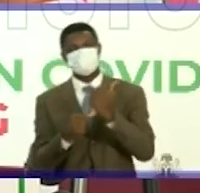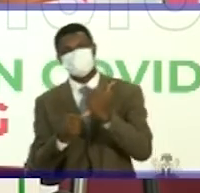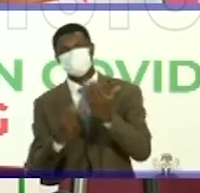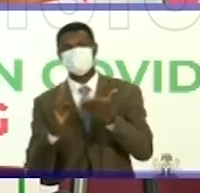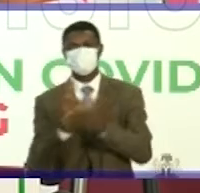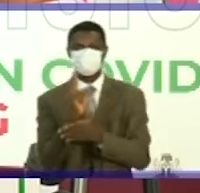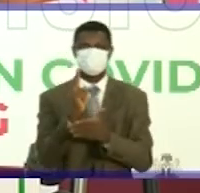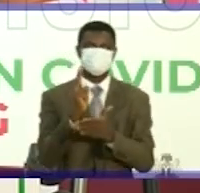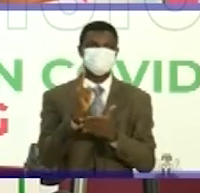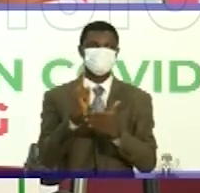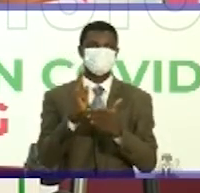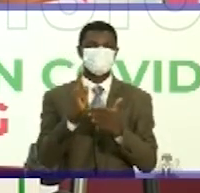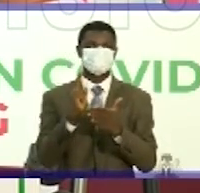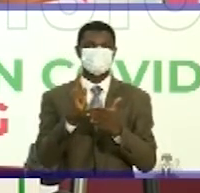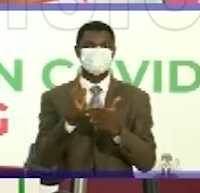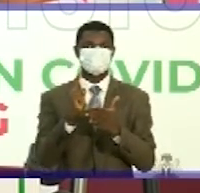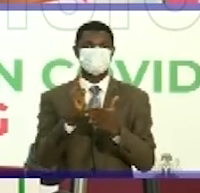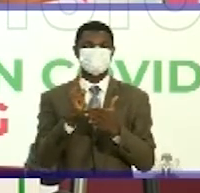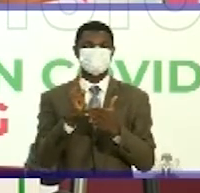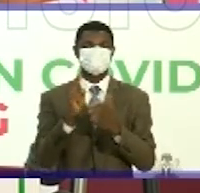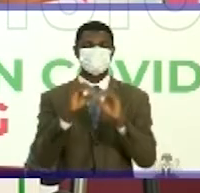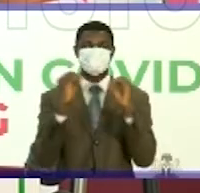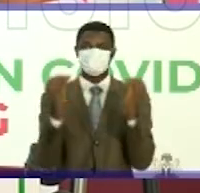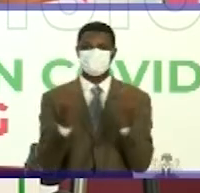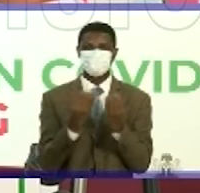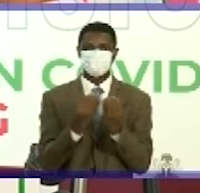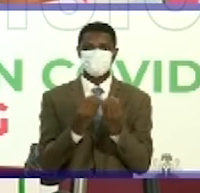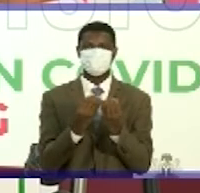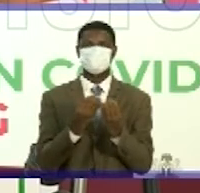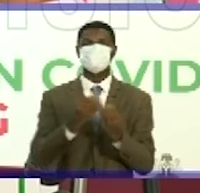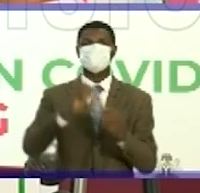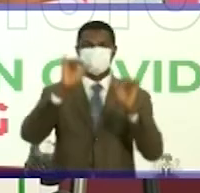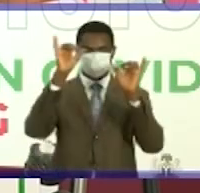to clarify, these remain closed.